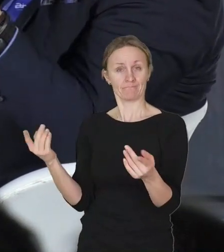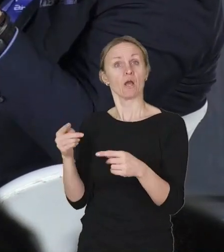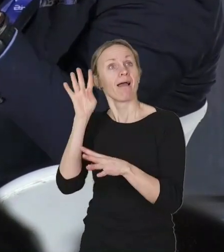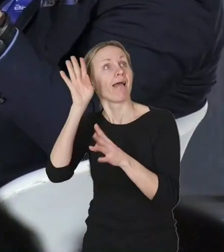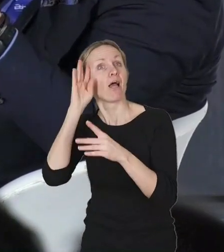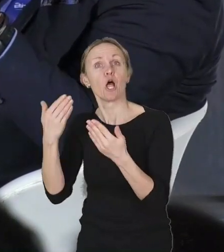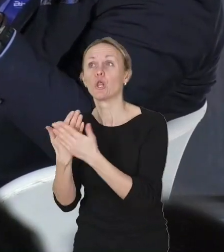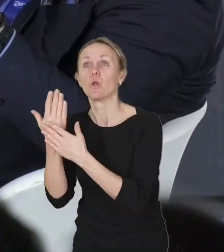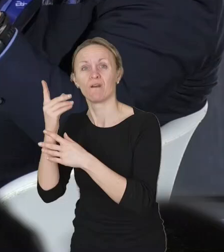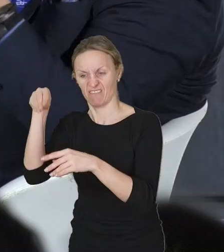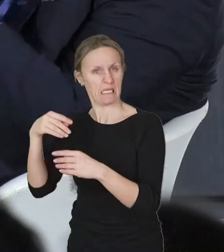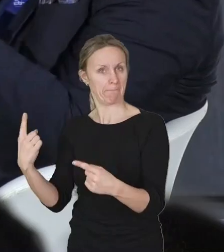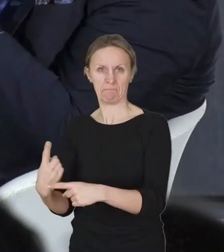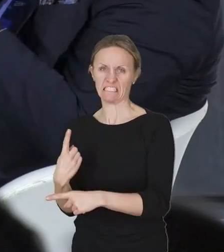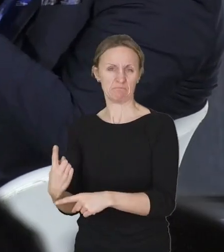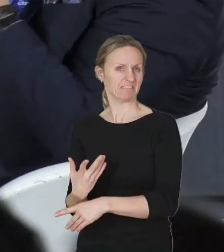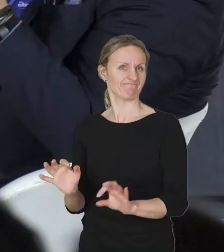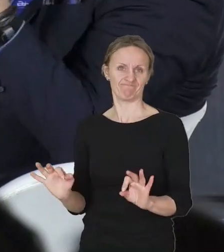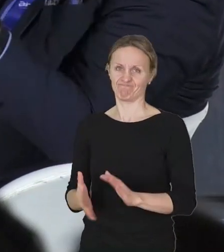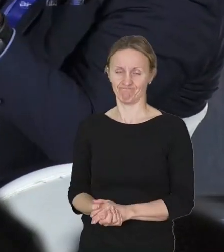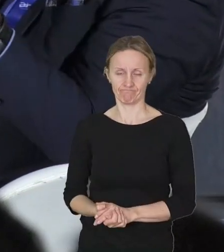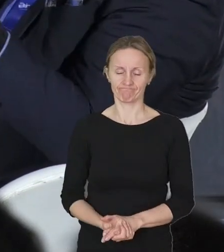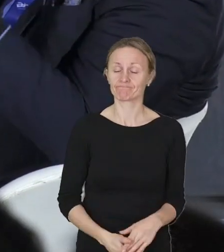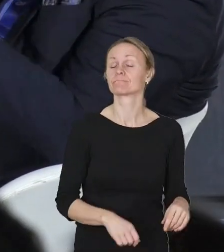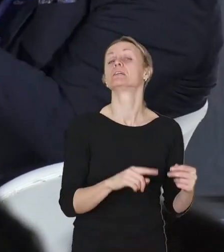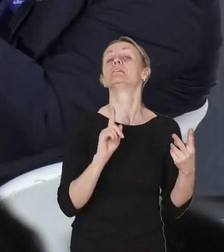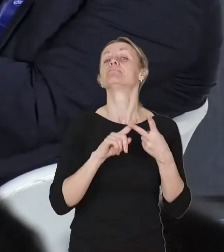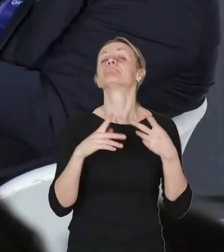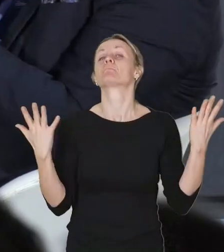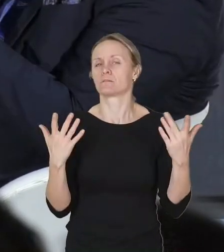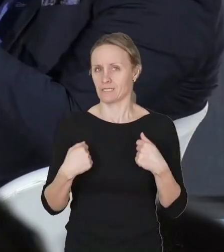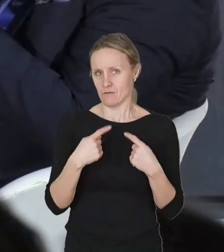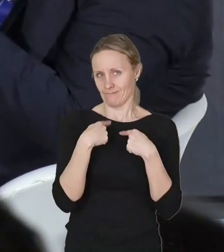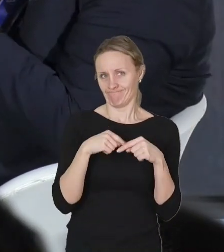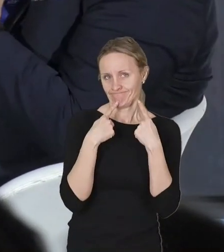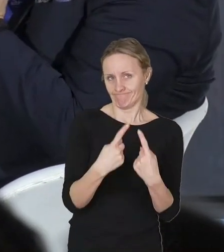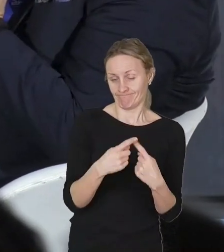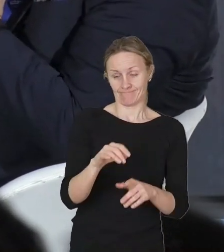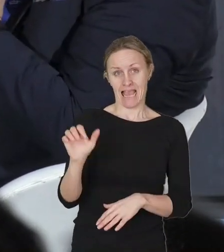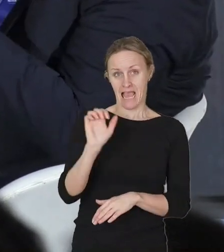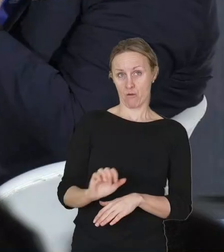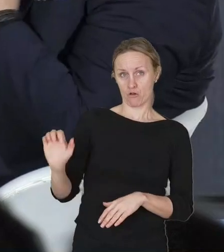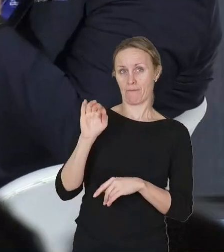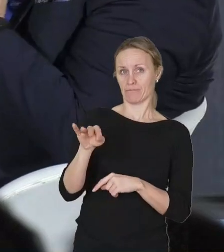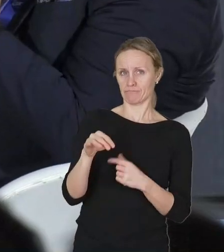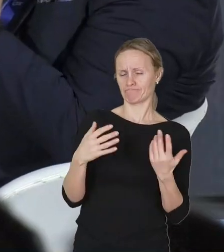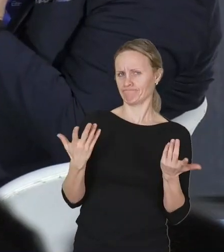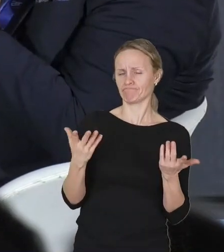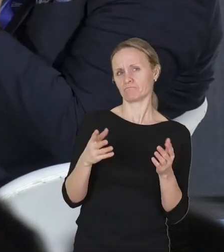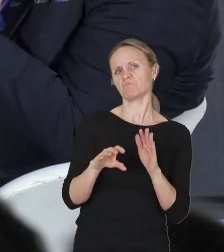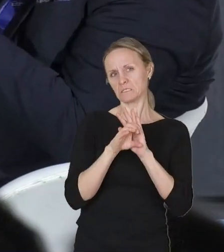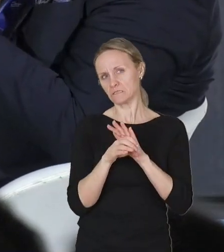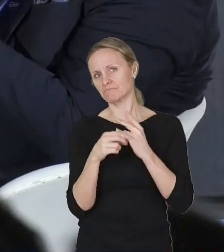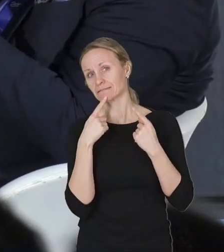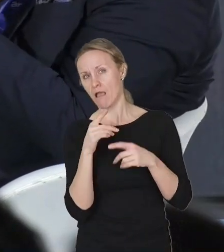Europe works. And this division between excellence policy and cohesion policy makes me a little bit feel